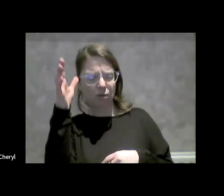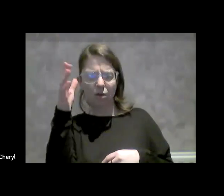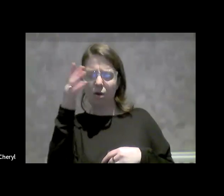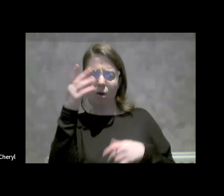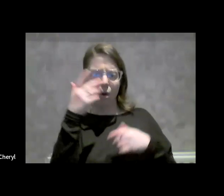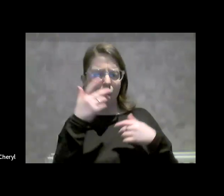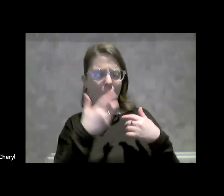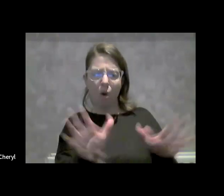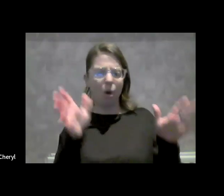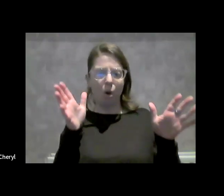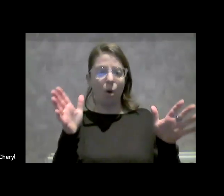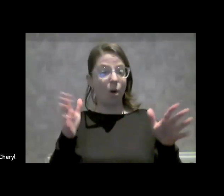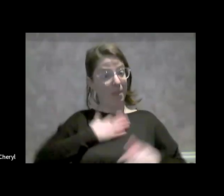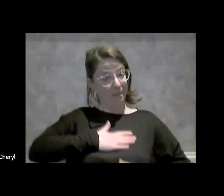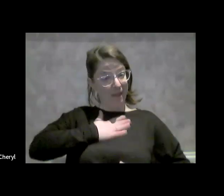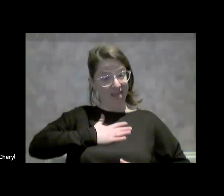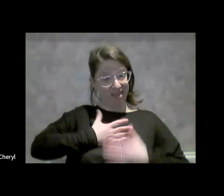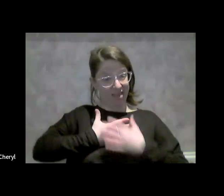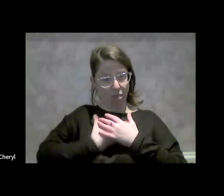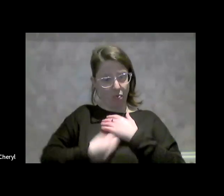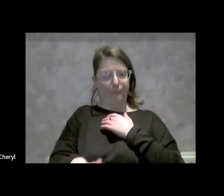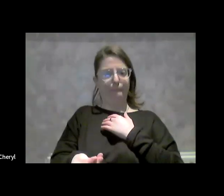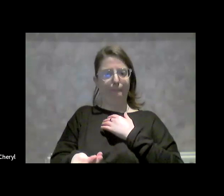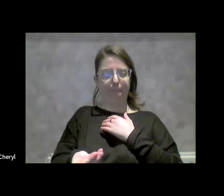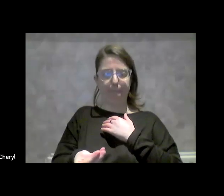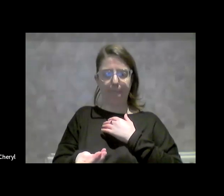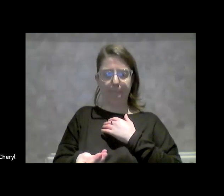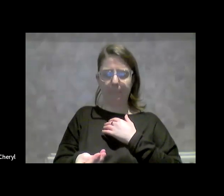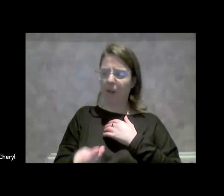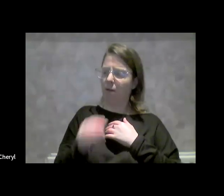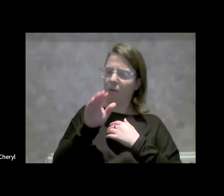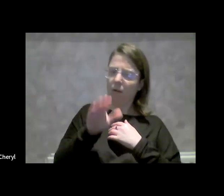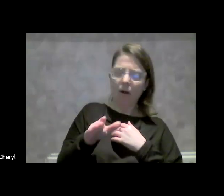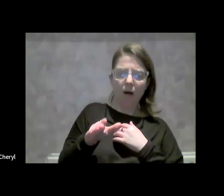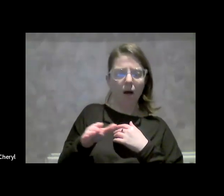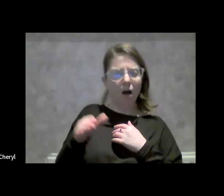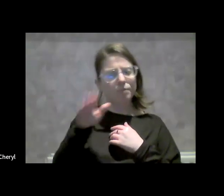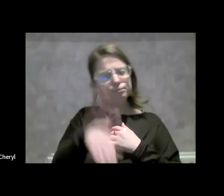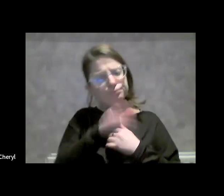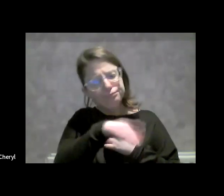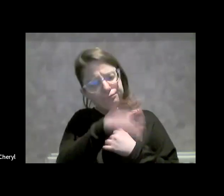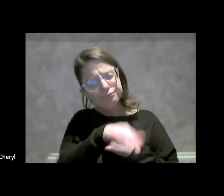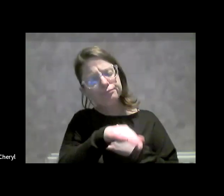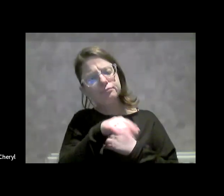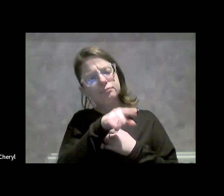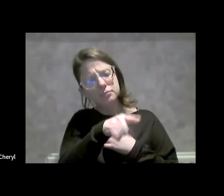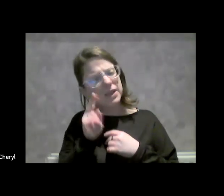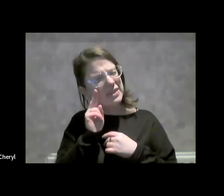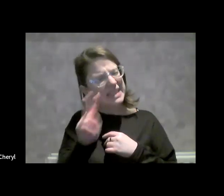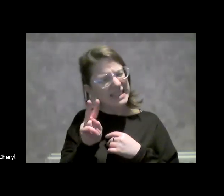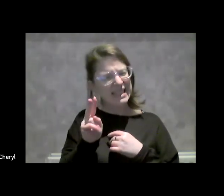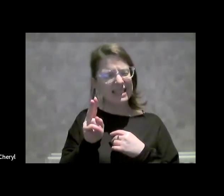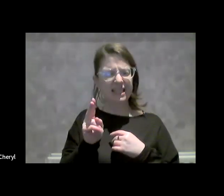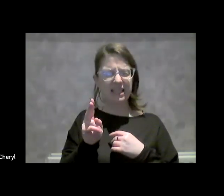just washed out in the bath. They shrugged up to me the other day, tugged at my leg. Have you seen it?